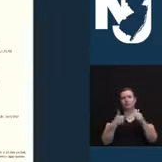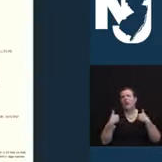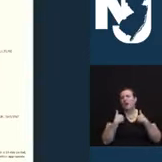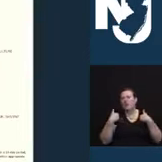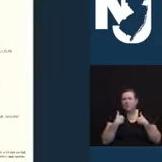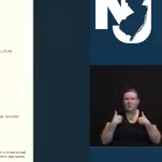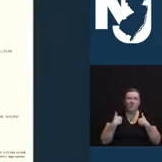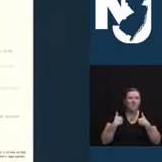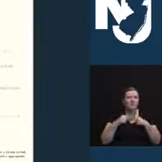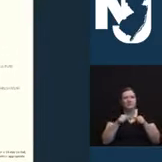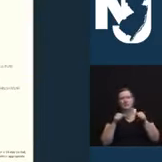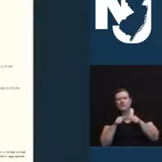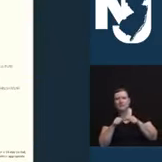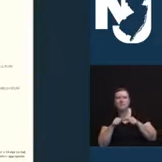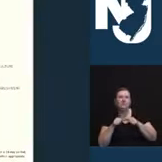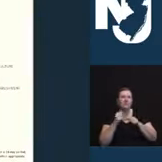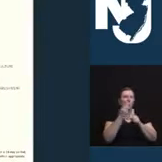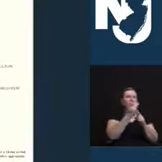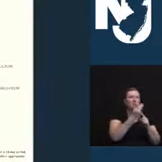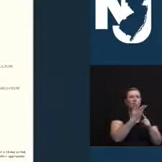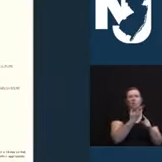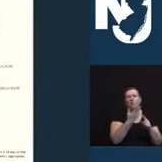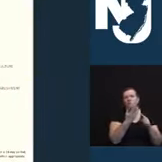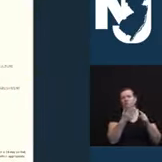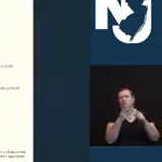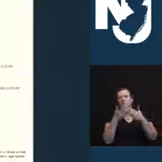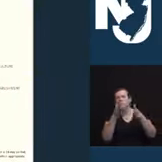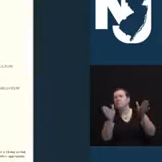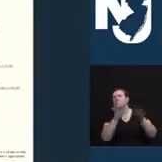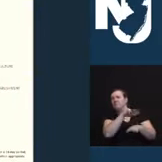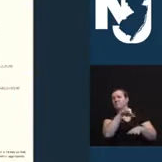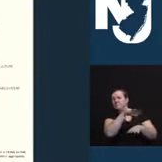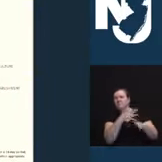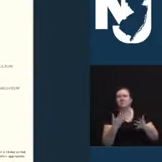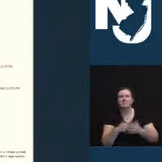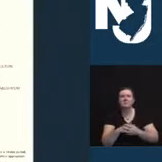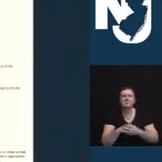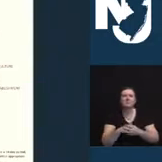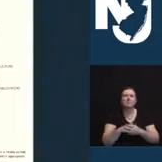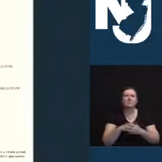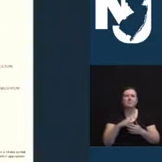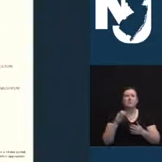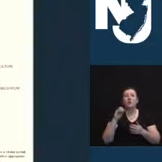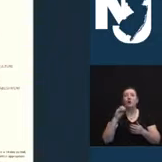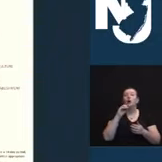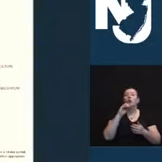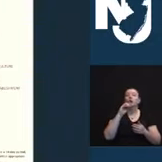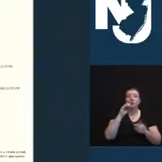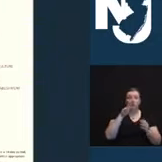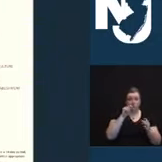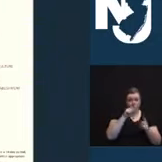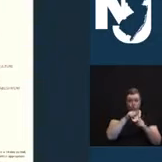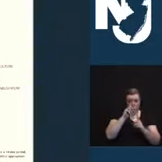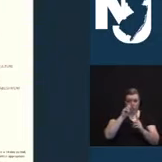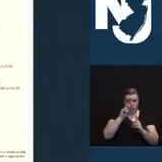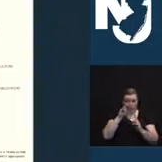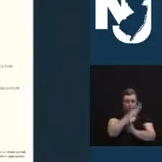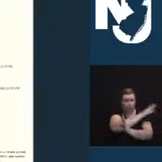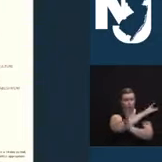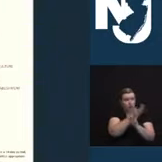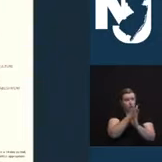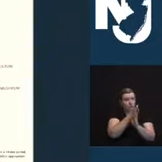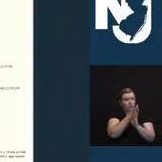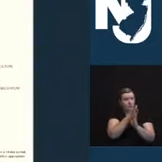lodging. From October 1st through November 1st, we saw the following percents